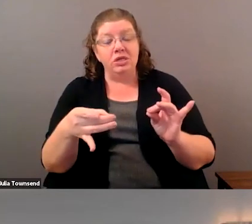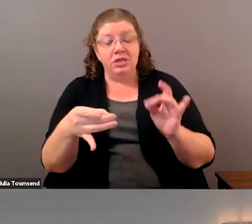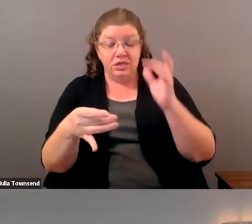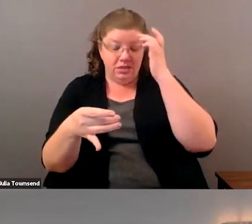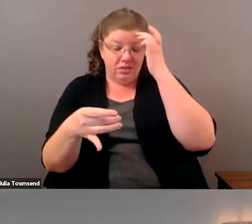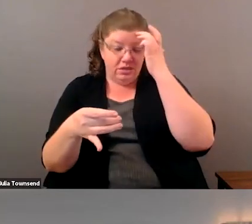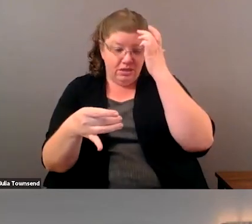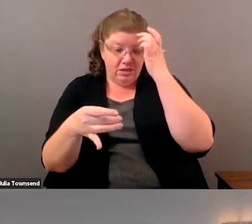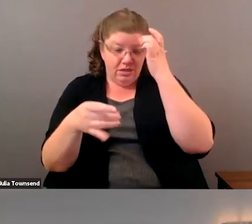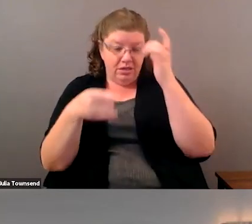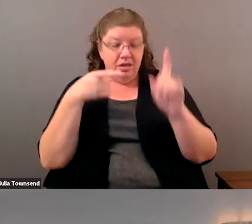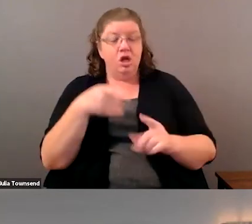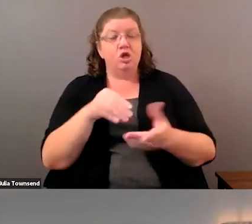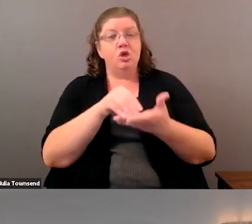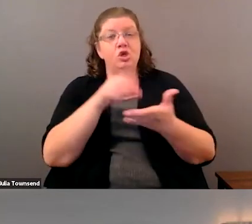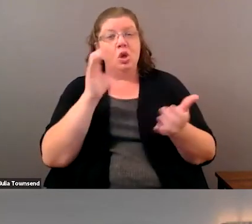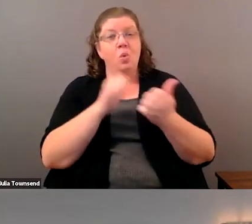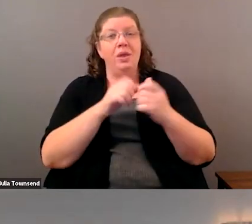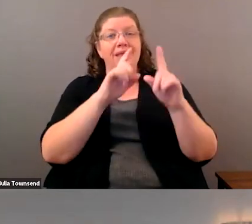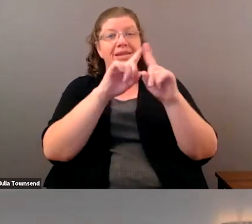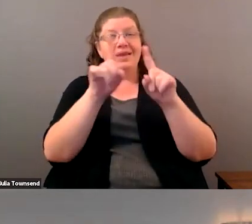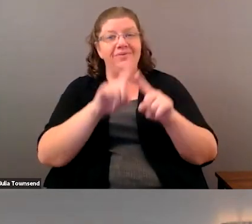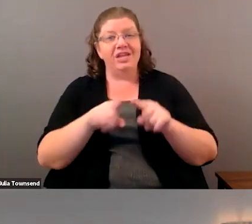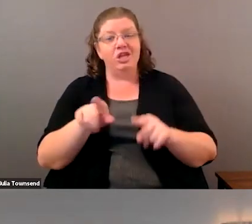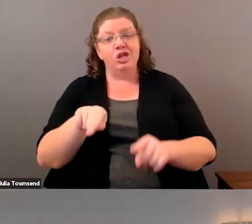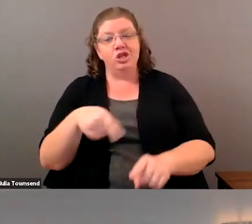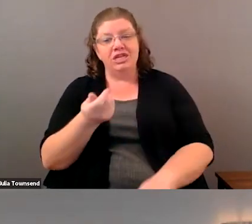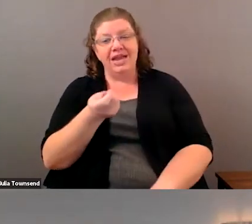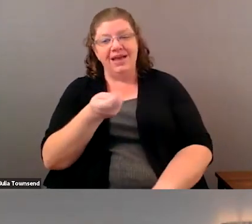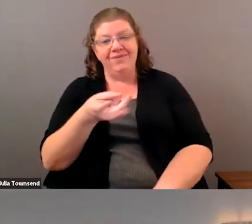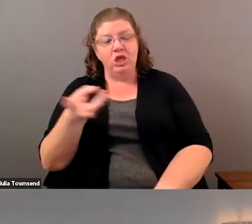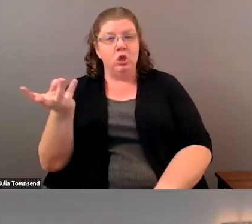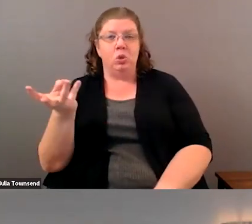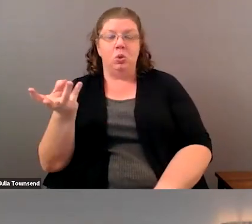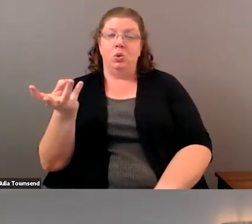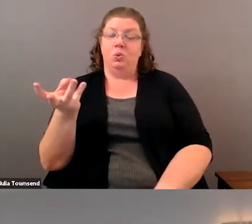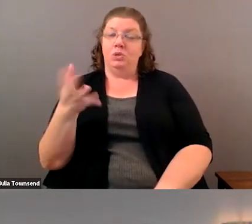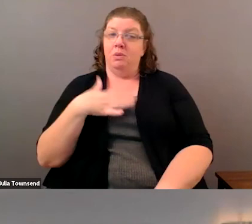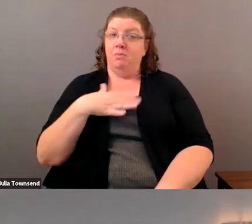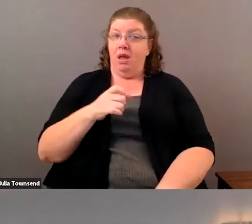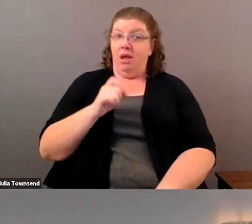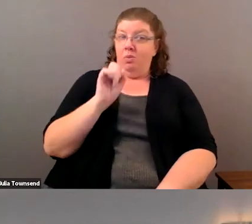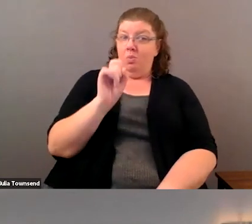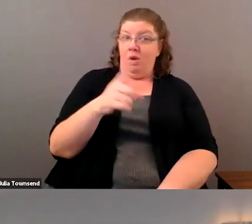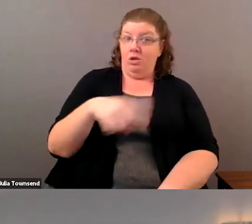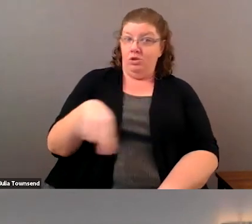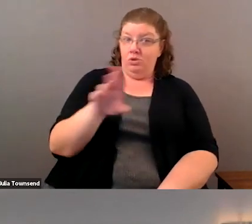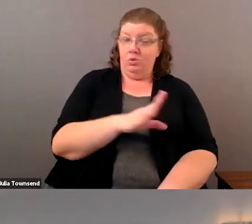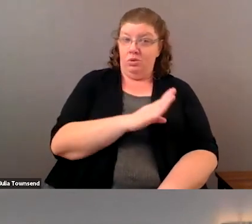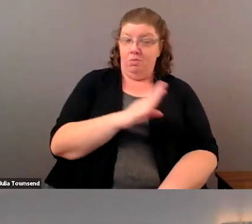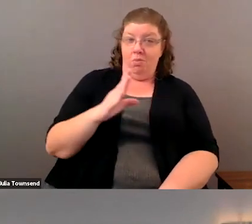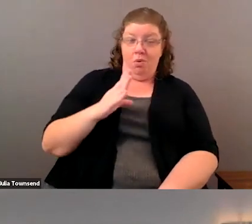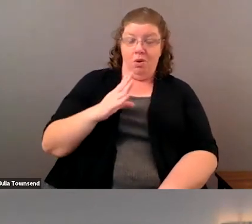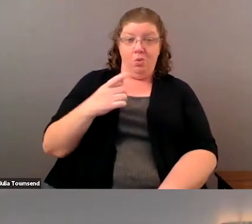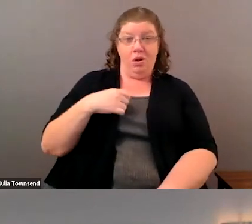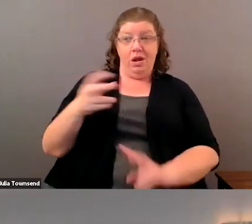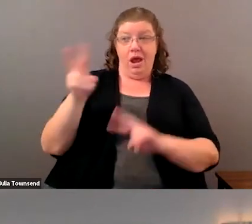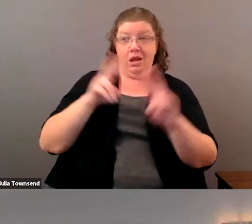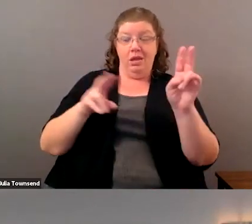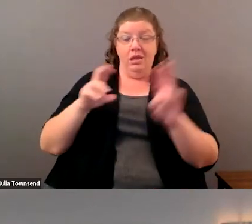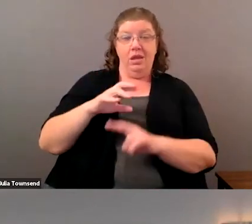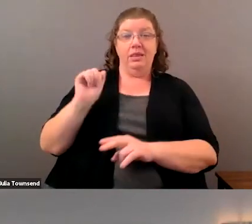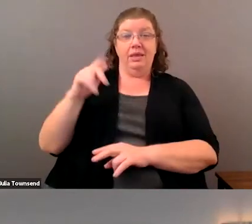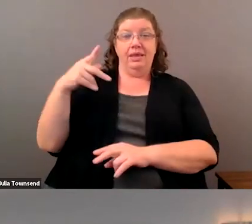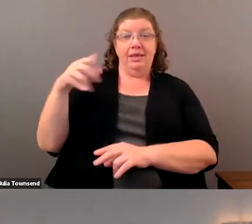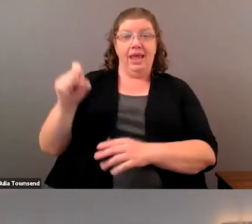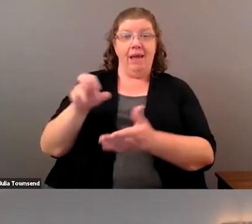to students with differences, that it's just a few. And I guess my question to the board is, when I look at the CAP scores,